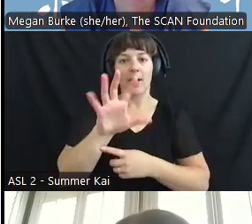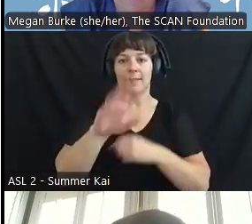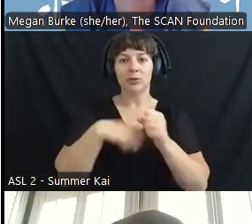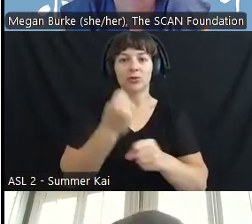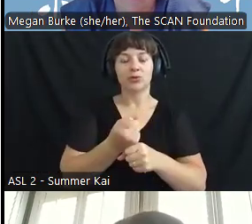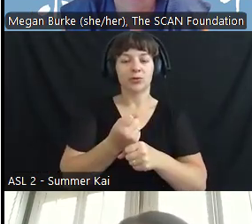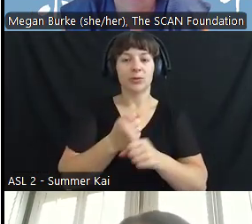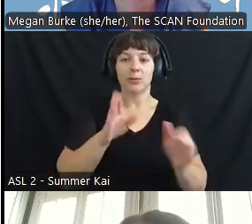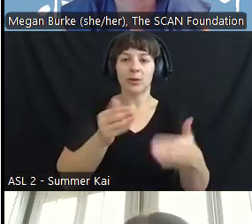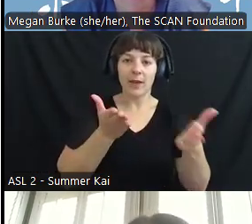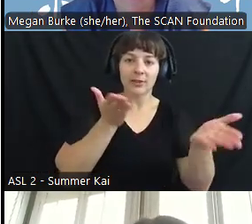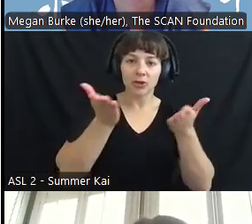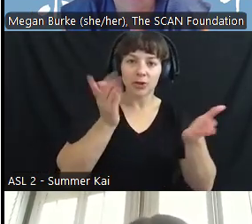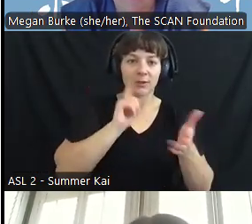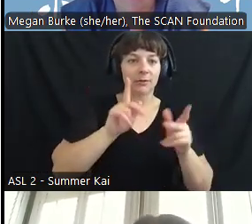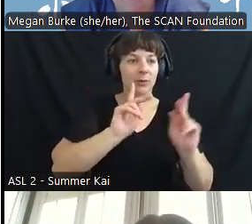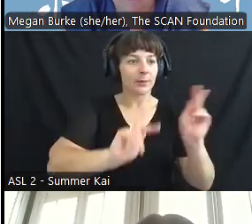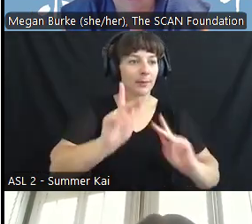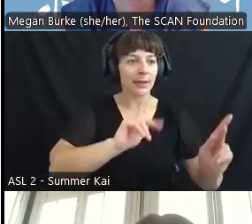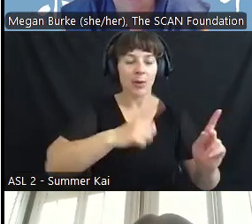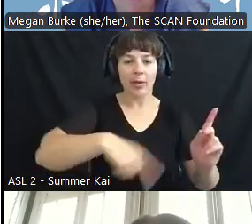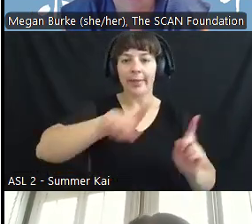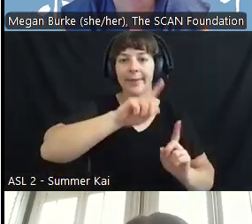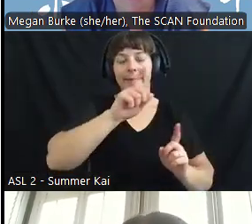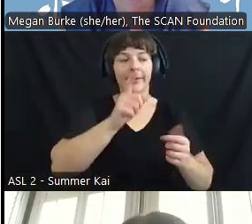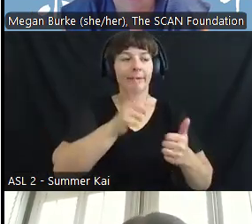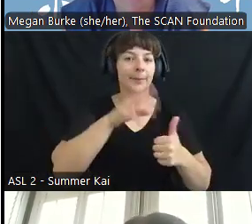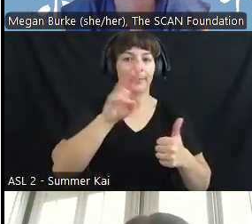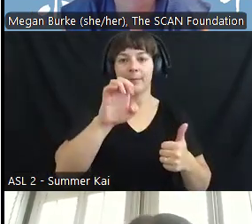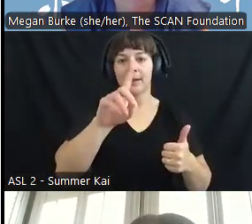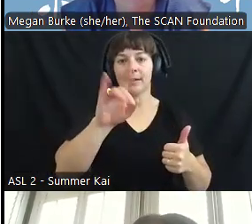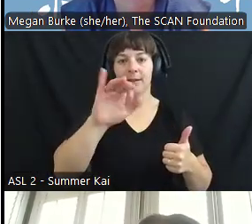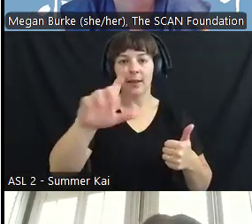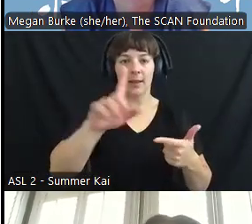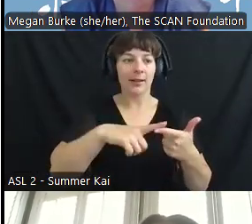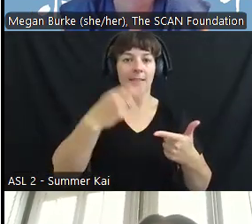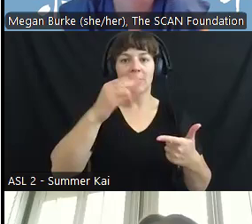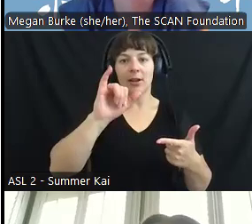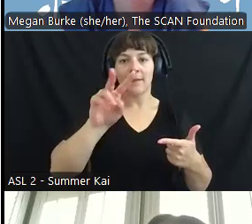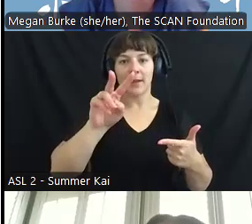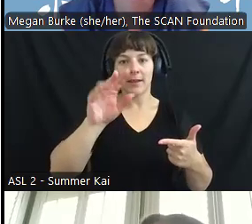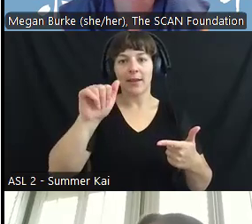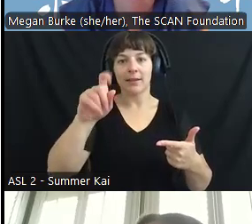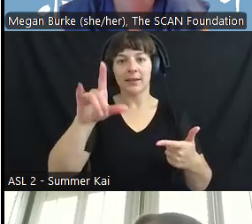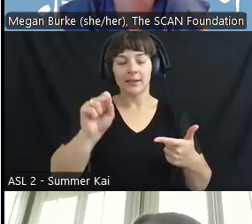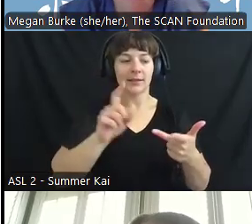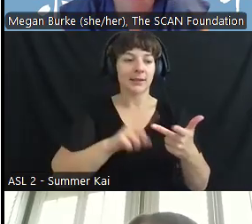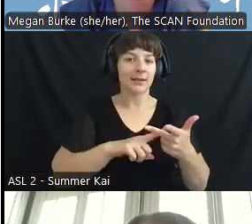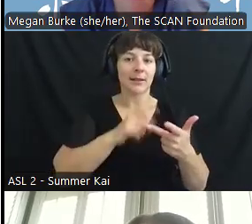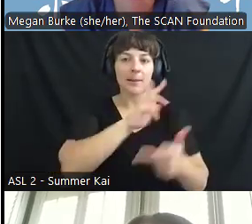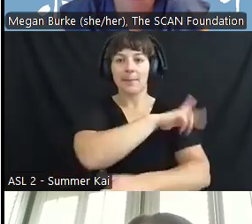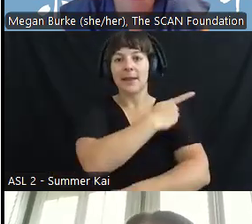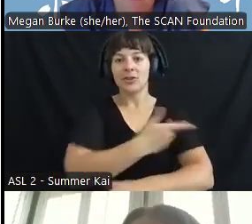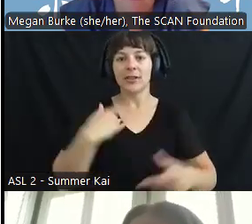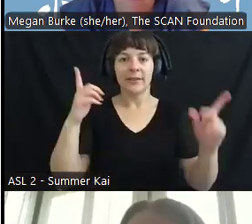providing services to people that are Medi-Cal, HIV and AIDS, under patients that have had